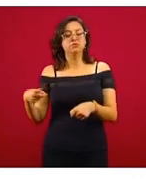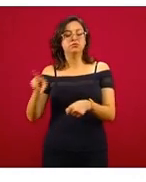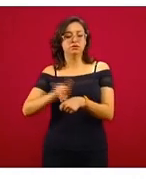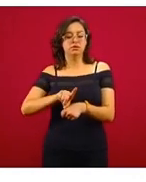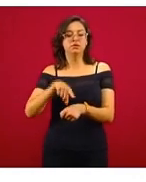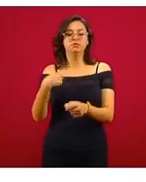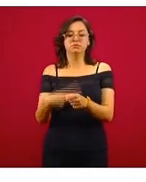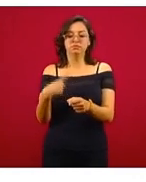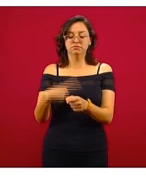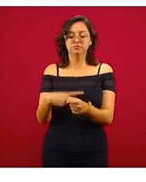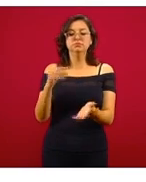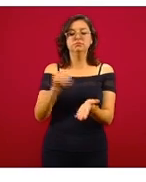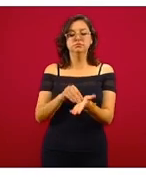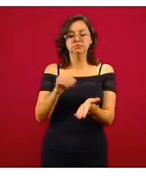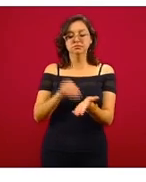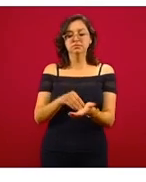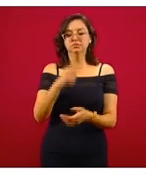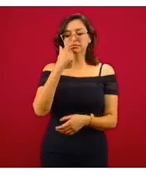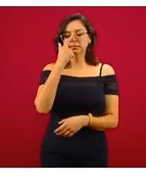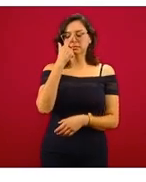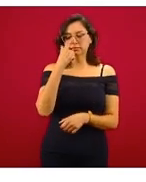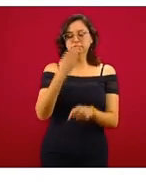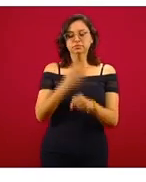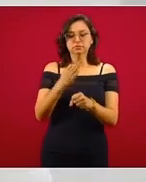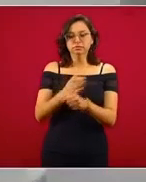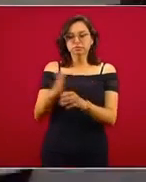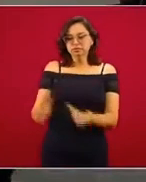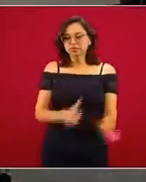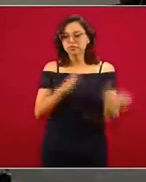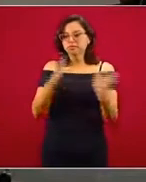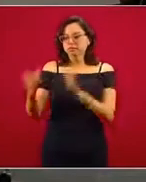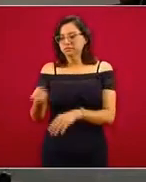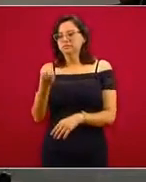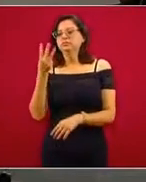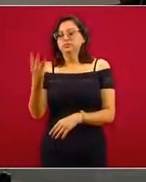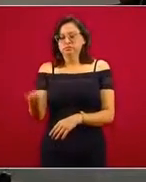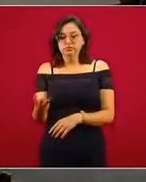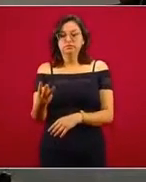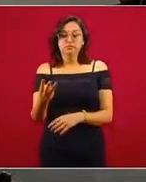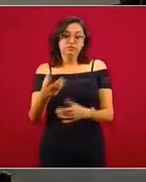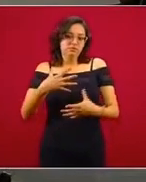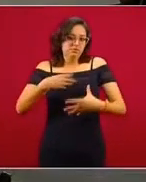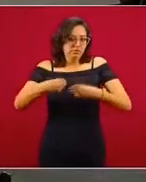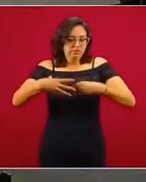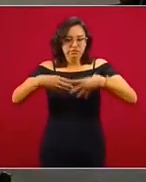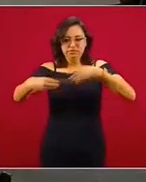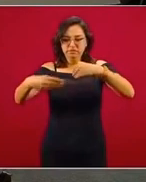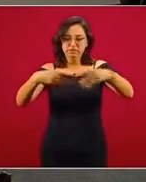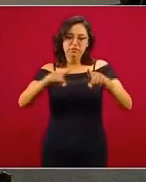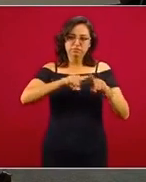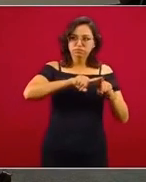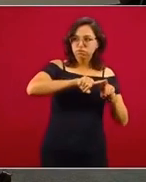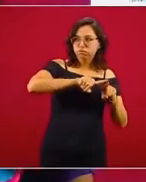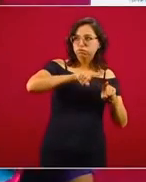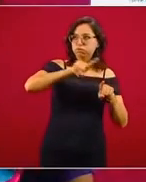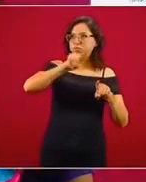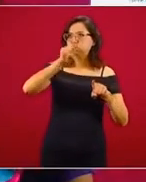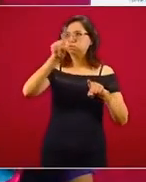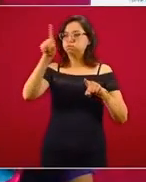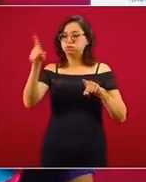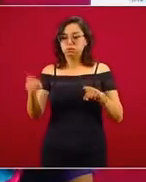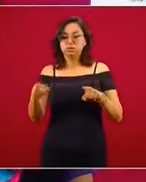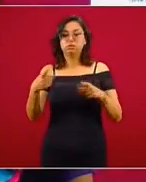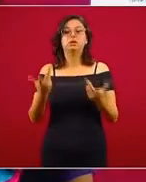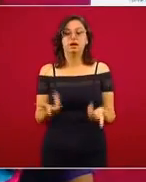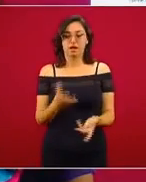So a lot of states have already surpassed the line of the 100 cases, and some of them have